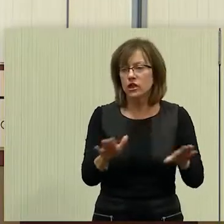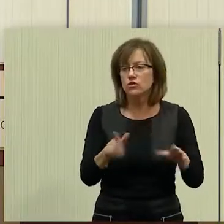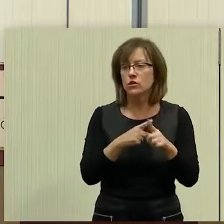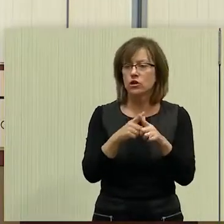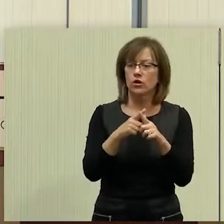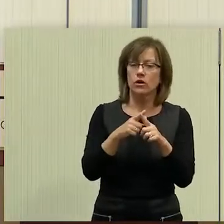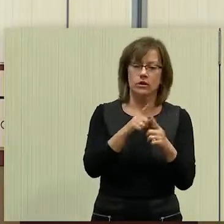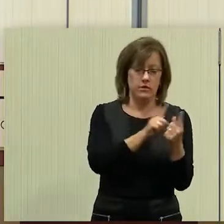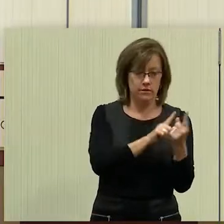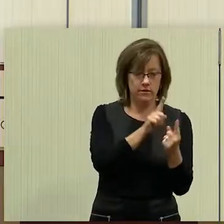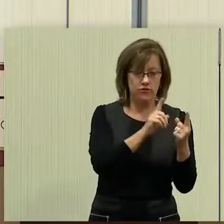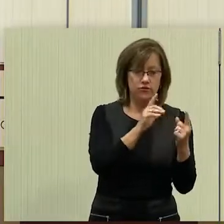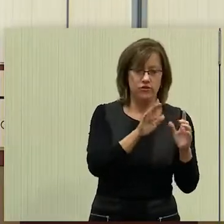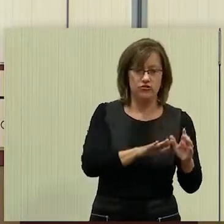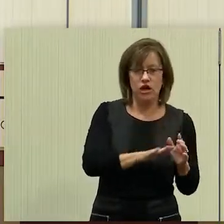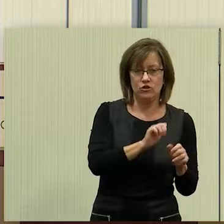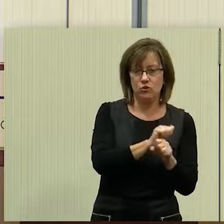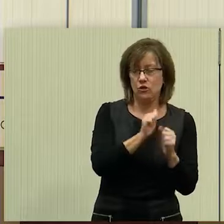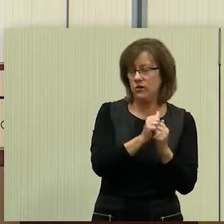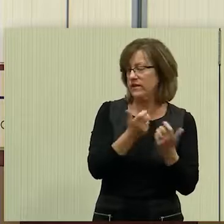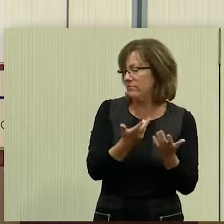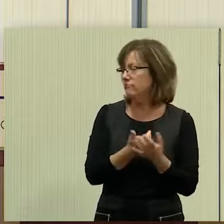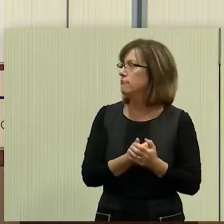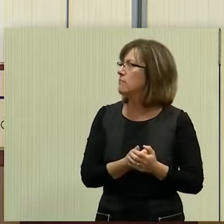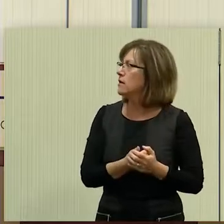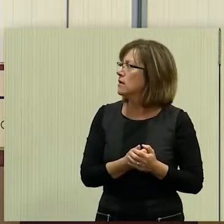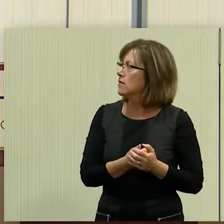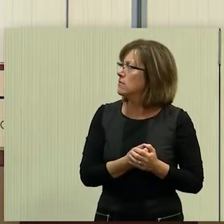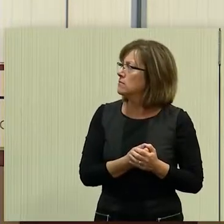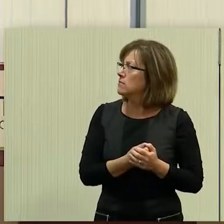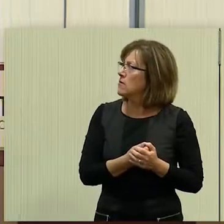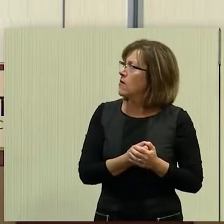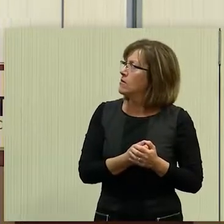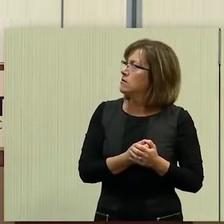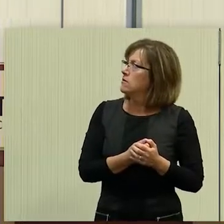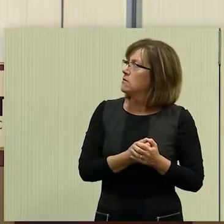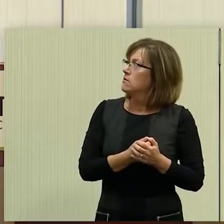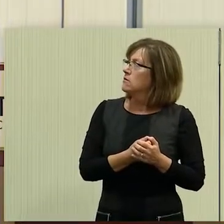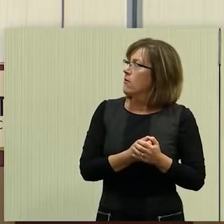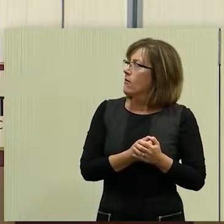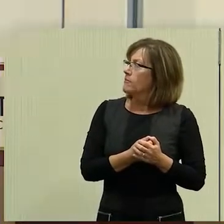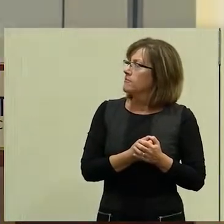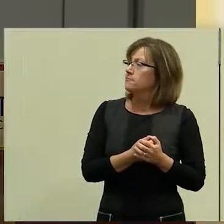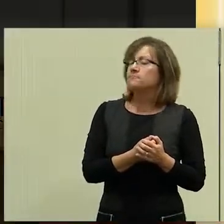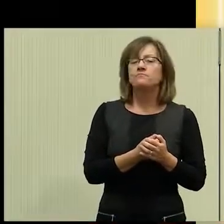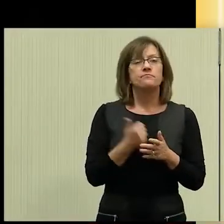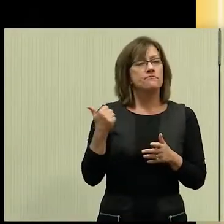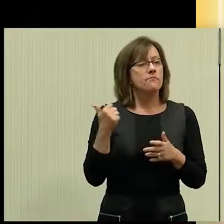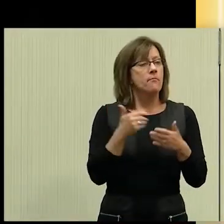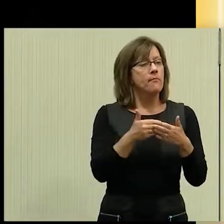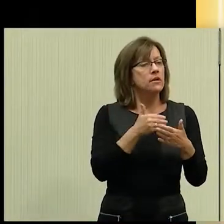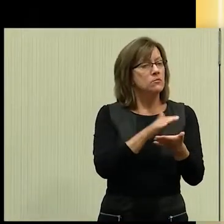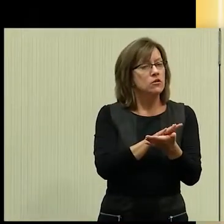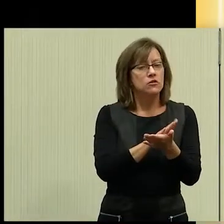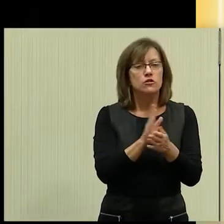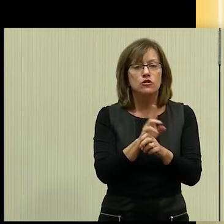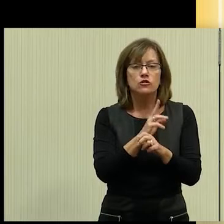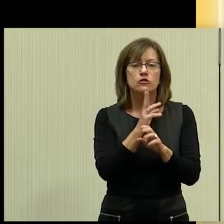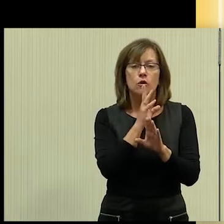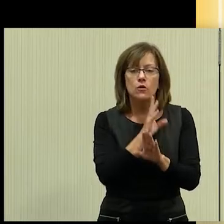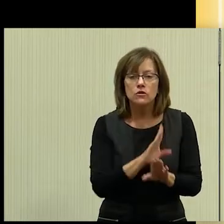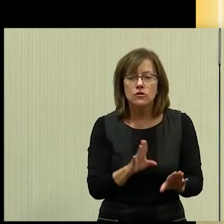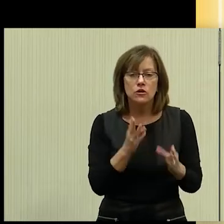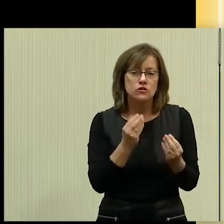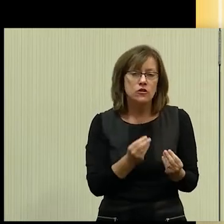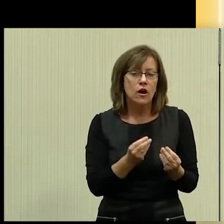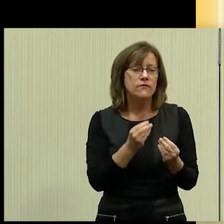child with whom you work. This just has an example here of some preschool ones. We use quiet voices, we take turns,